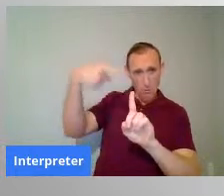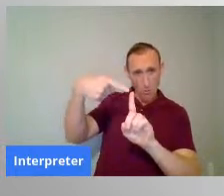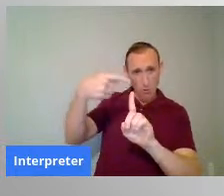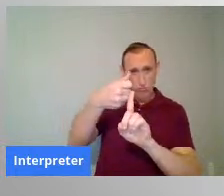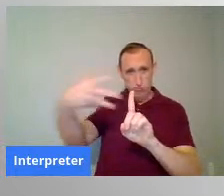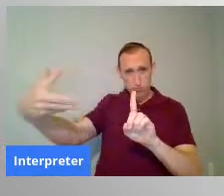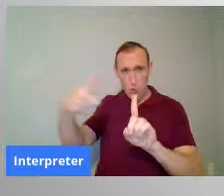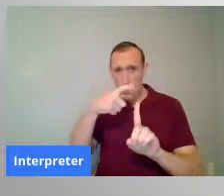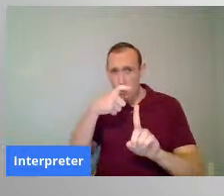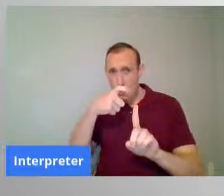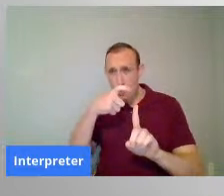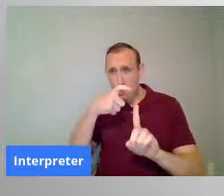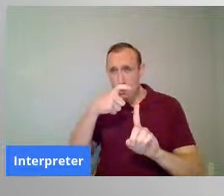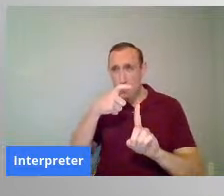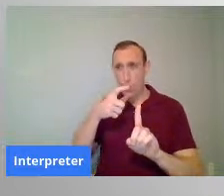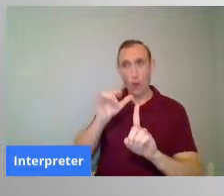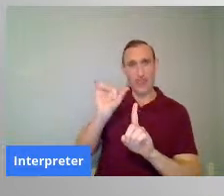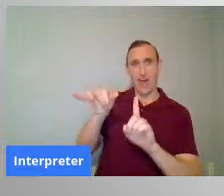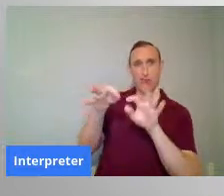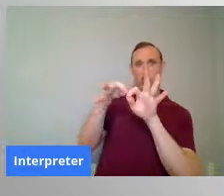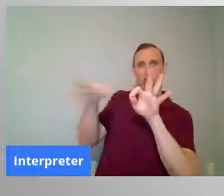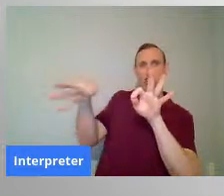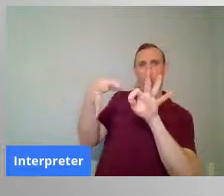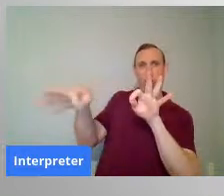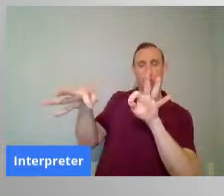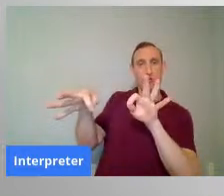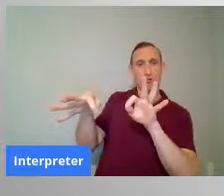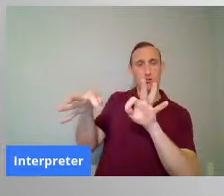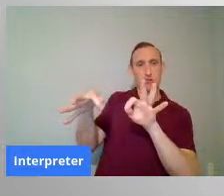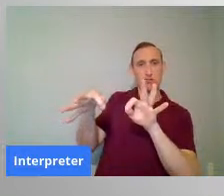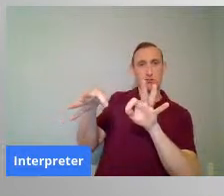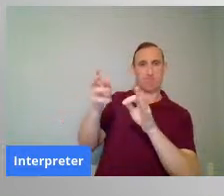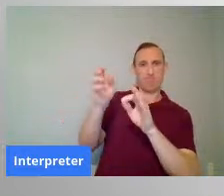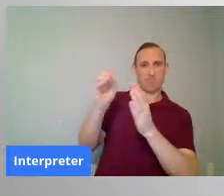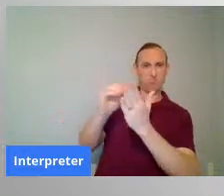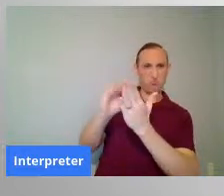Or was it just a placeholder for what they hope to do in the future?